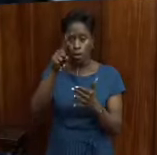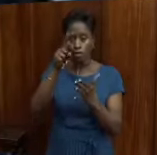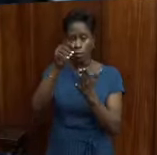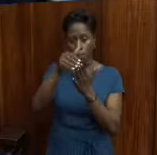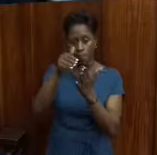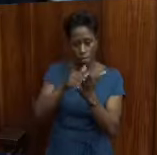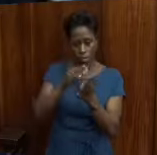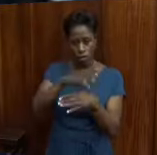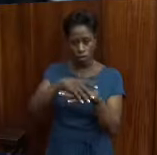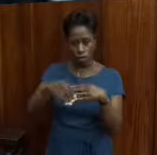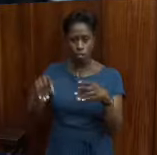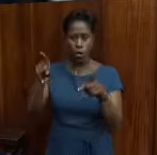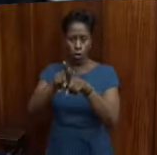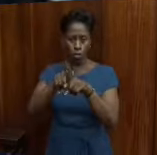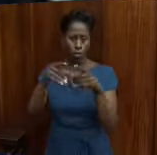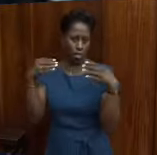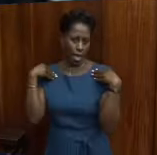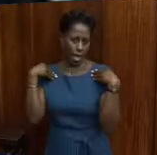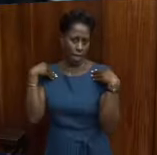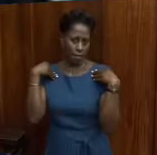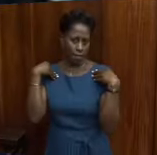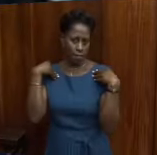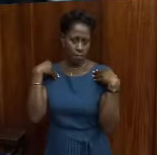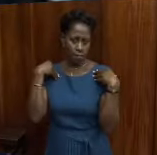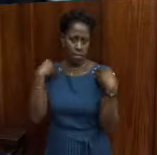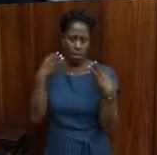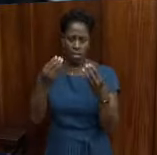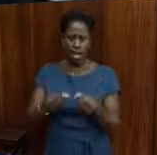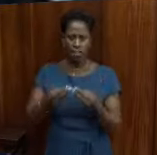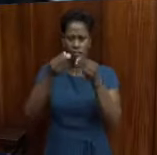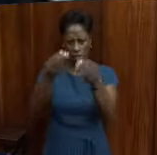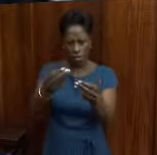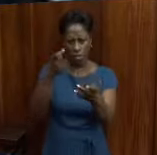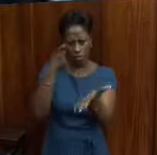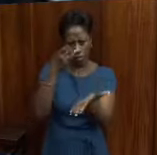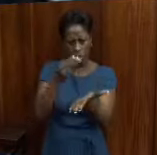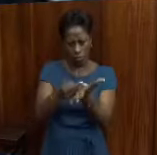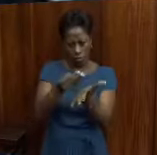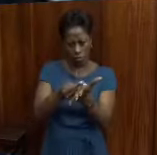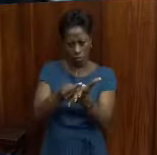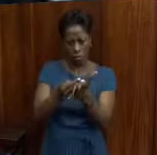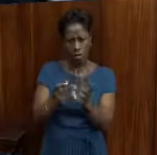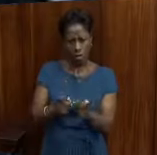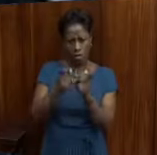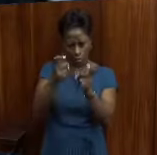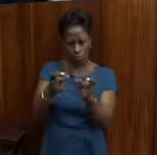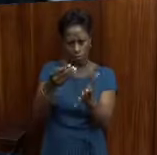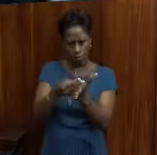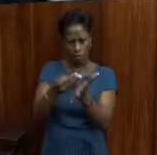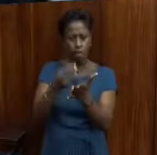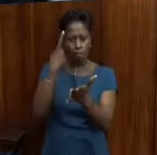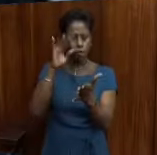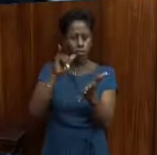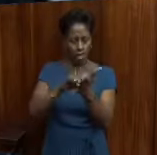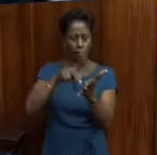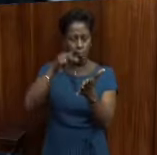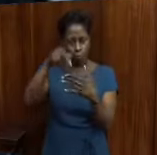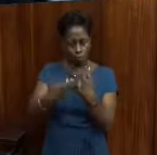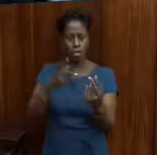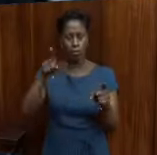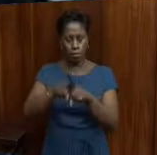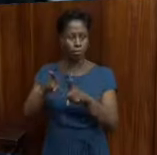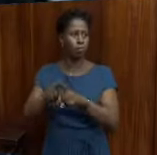million from the Clean Technology Fund, EC 5.96 million from the Foreign Economic Development Office,